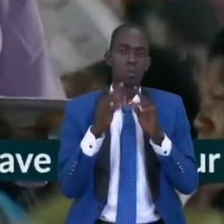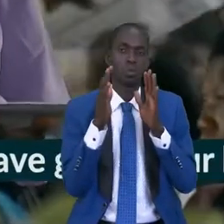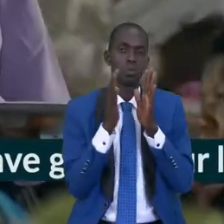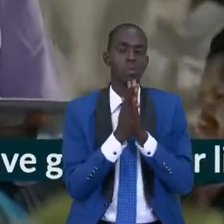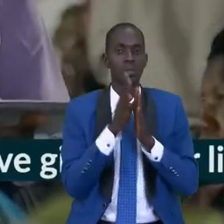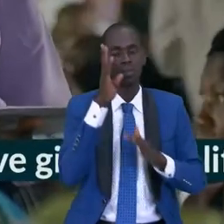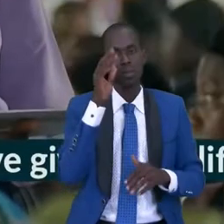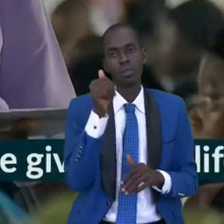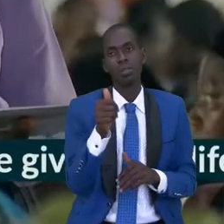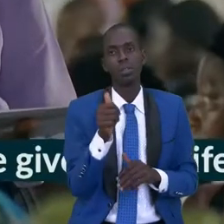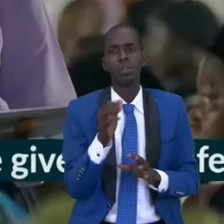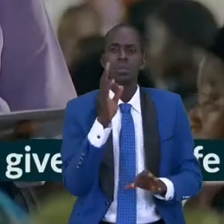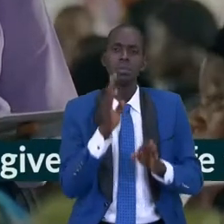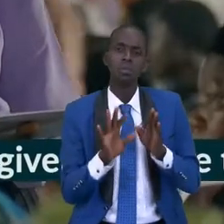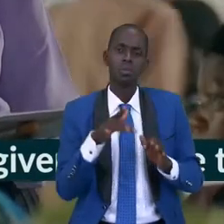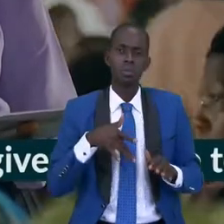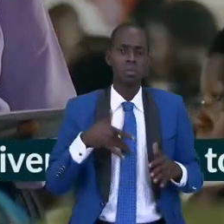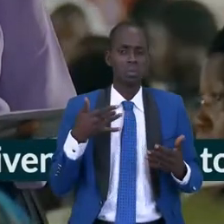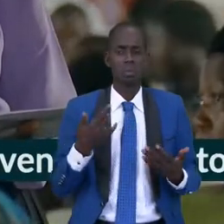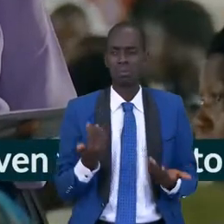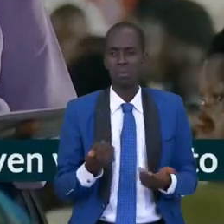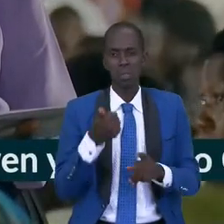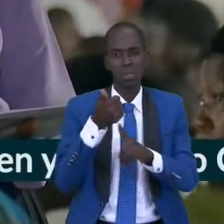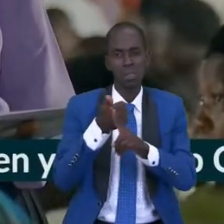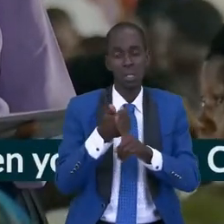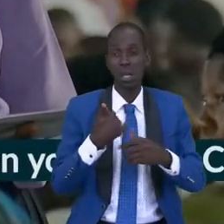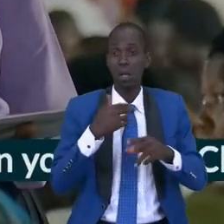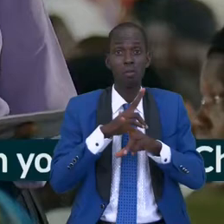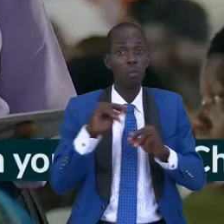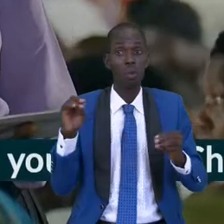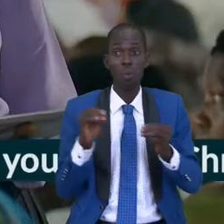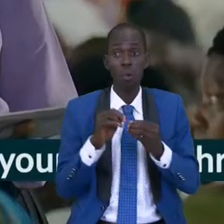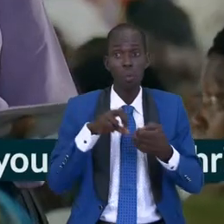you will see a link displayed on your screen now.